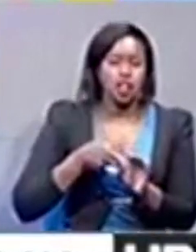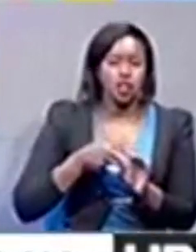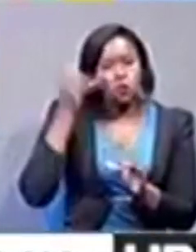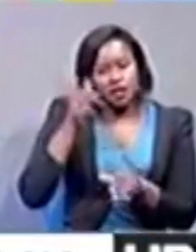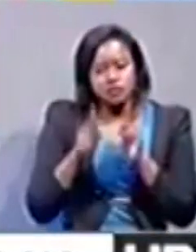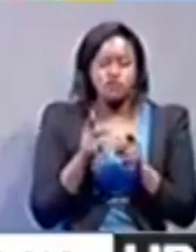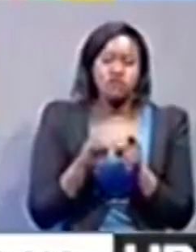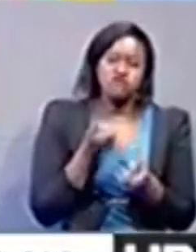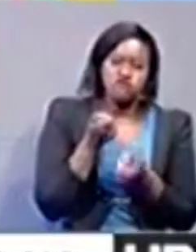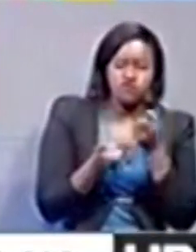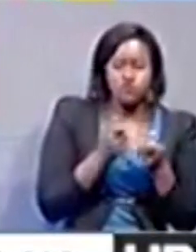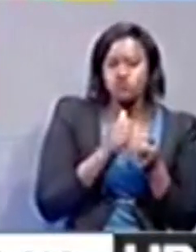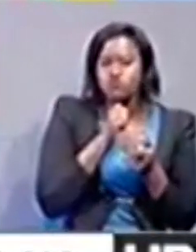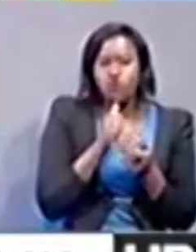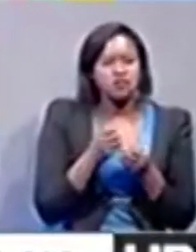people.